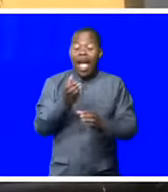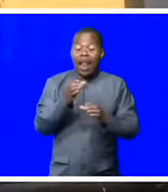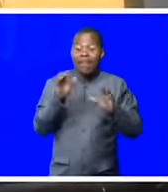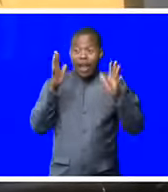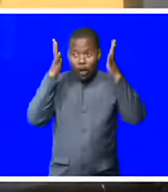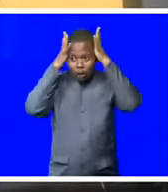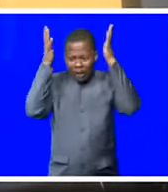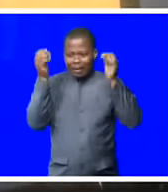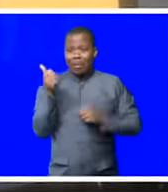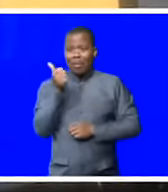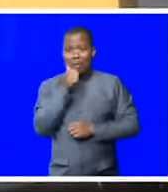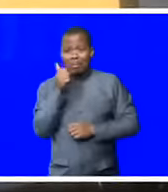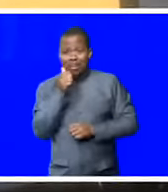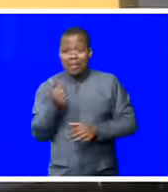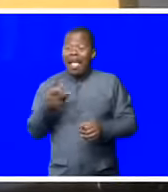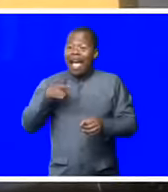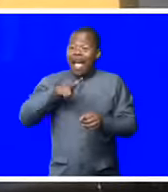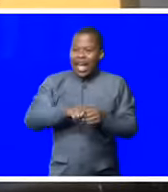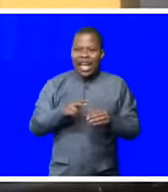and we were happy